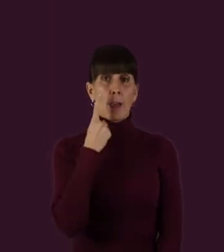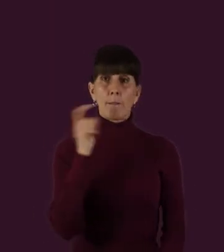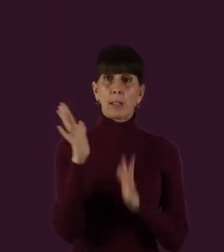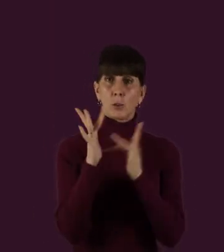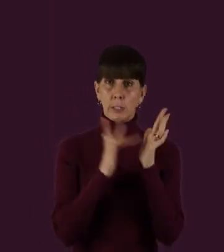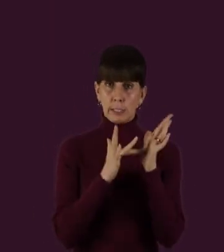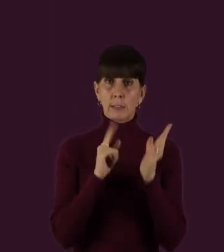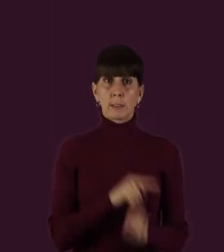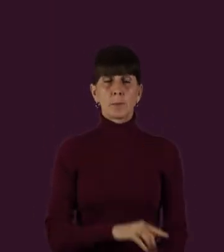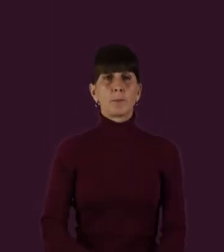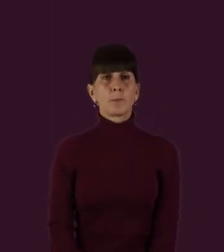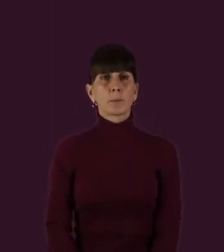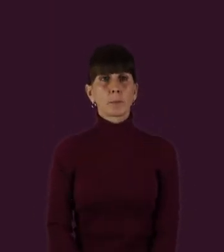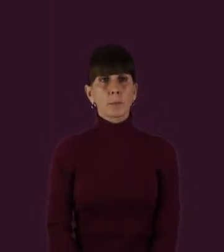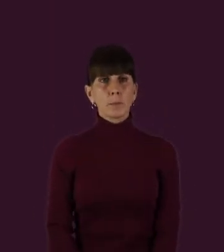just as they said they would.